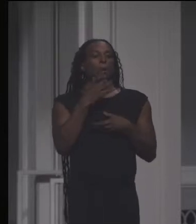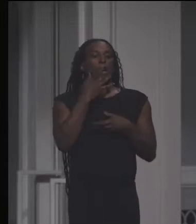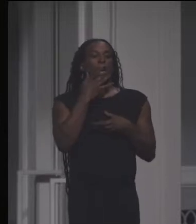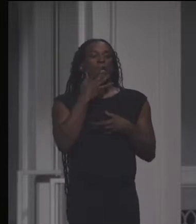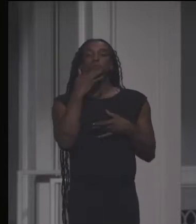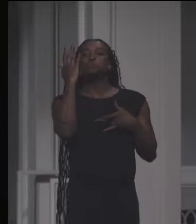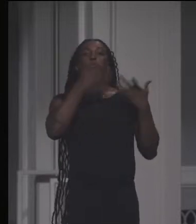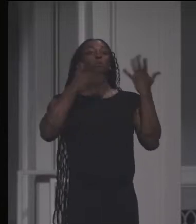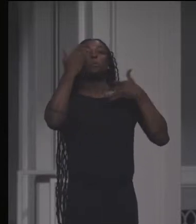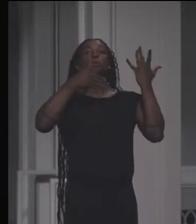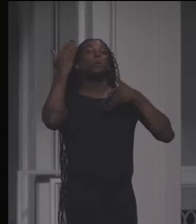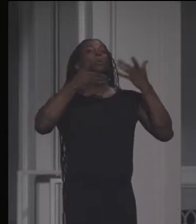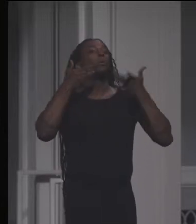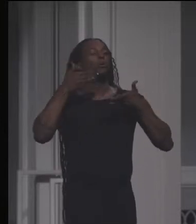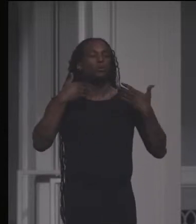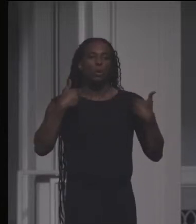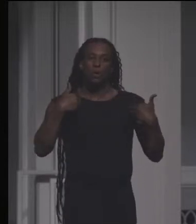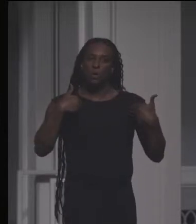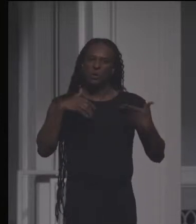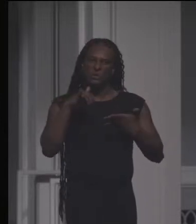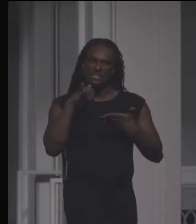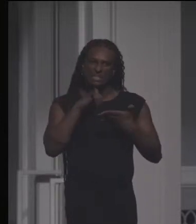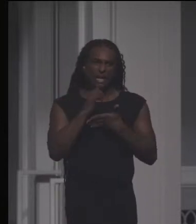it such terrible power.